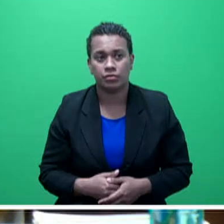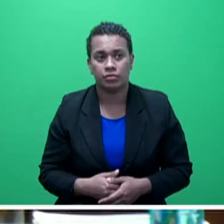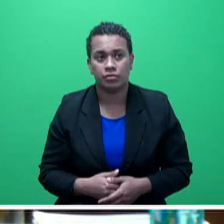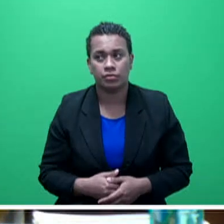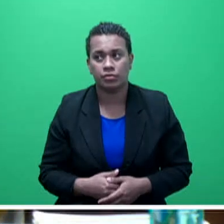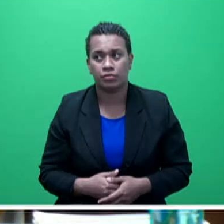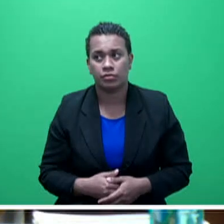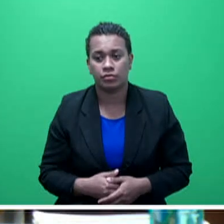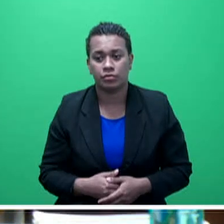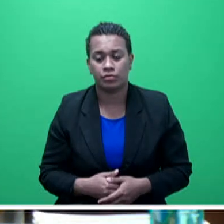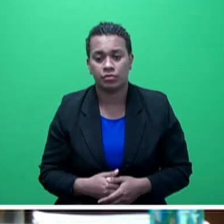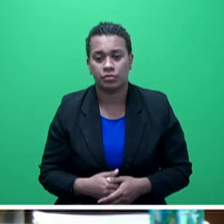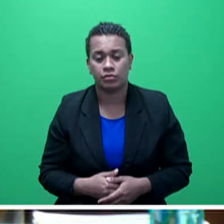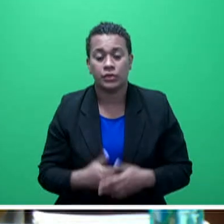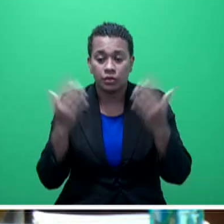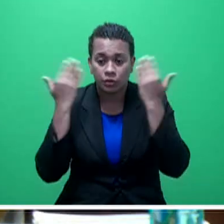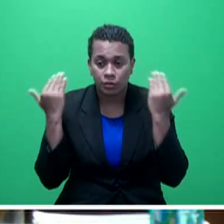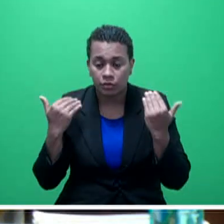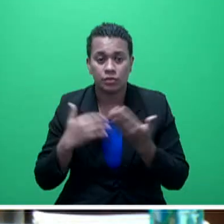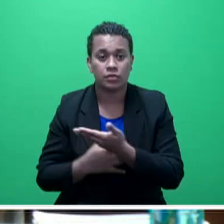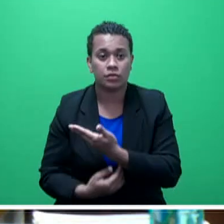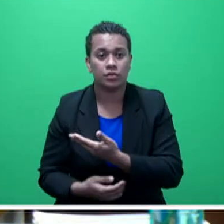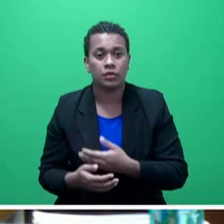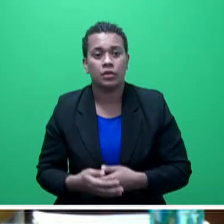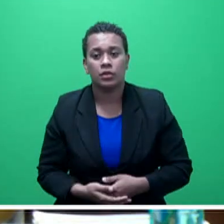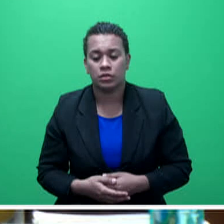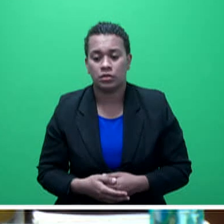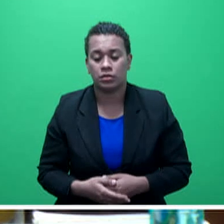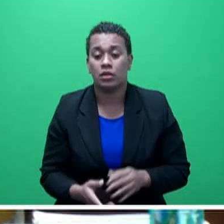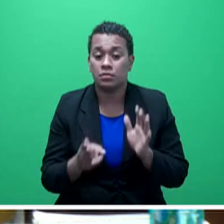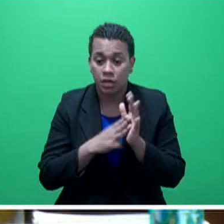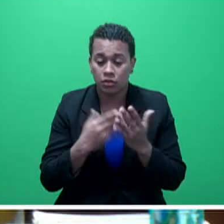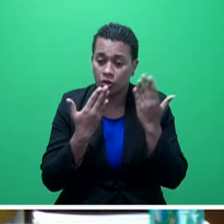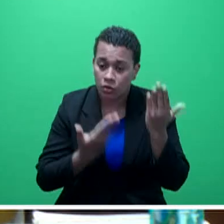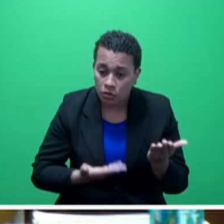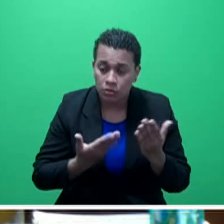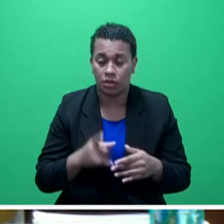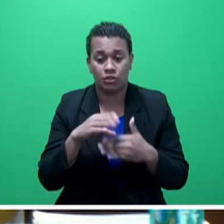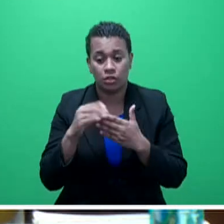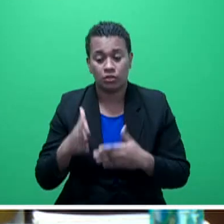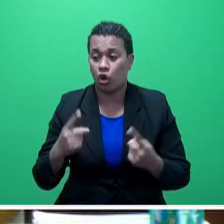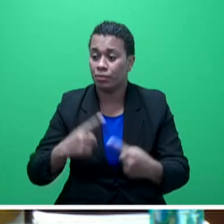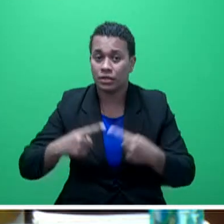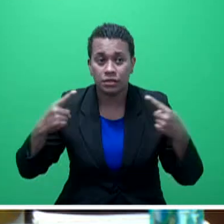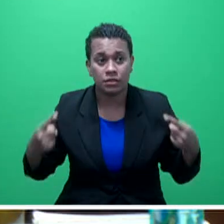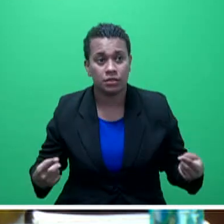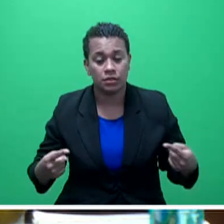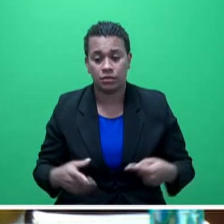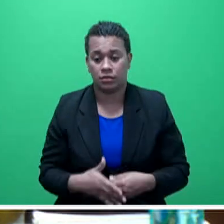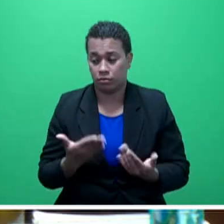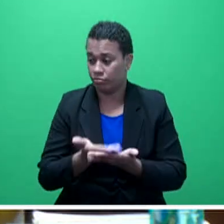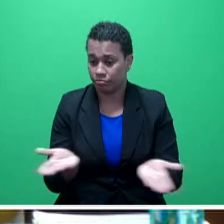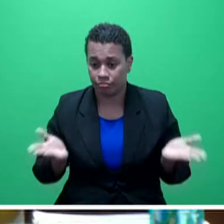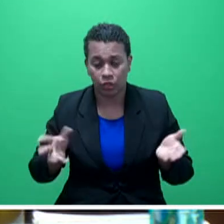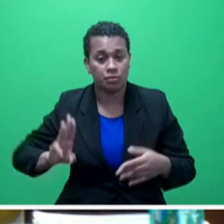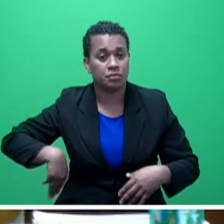Mr. Speaker, sir, Honorable Prime Minister, Honorable Leader of Opposition, Cabinet colleagues, fellow members of